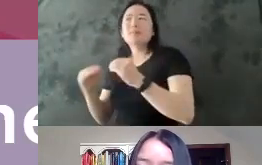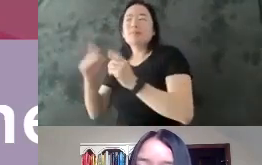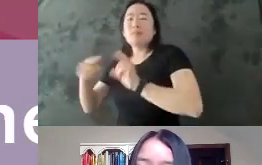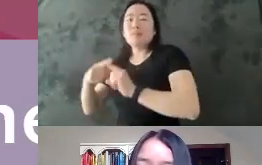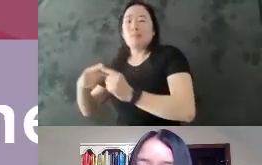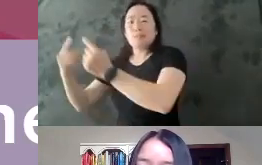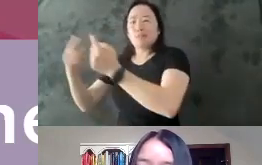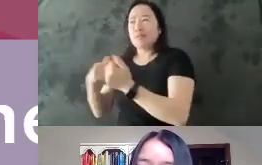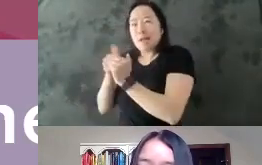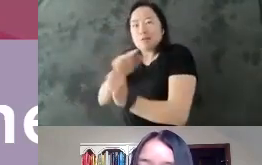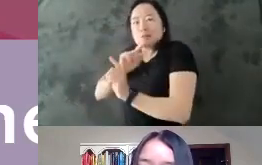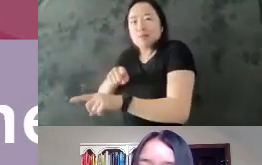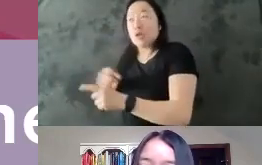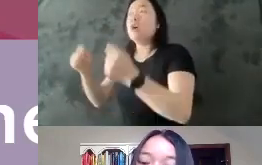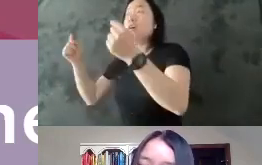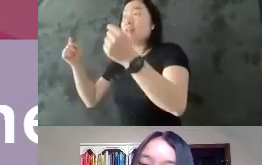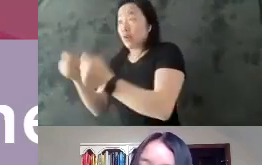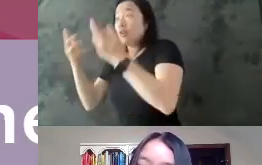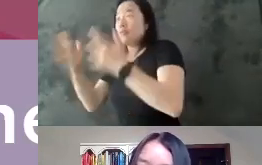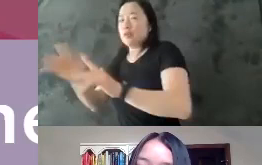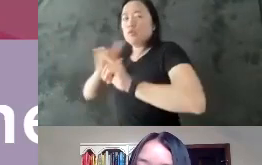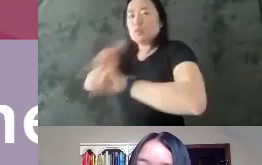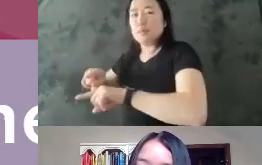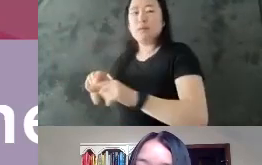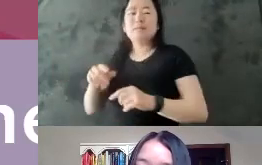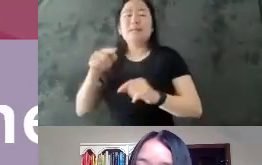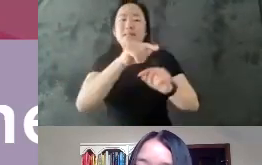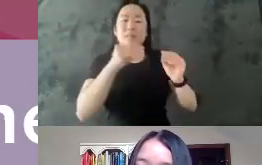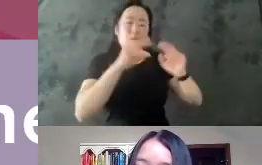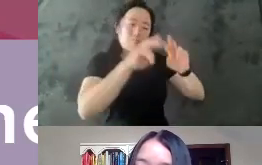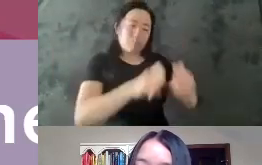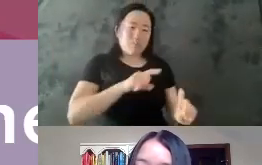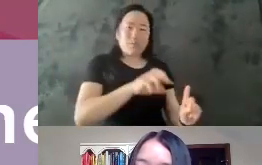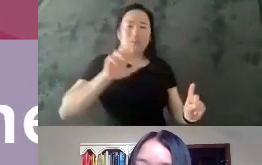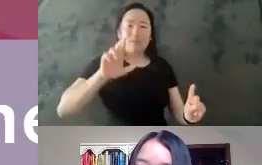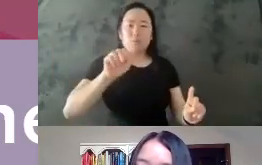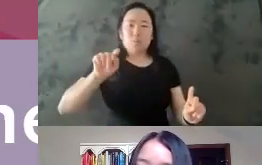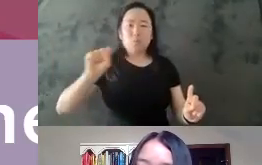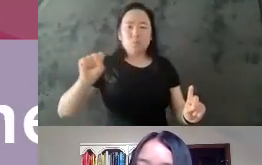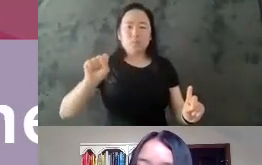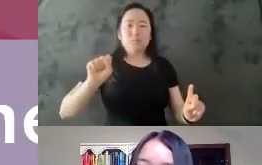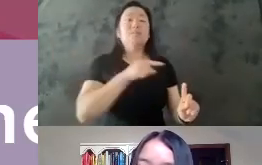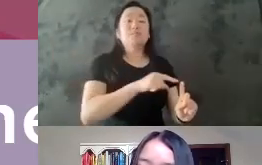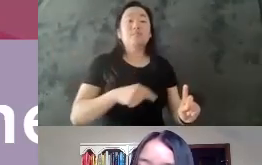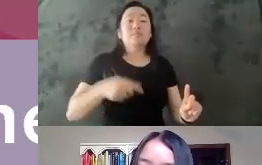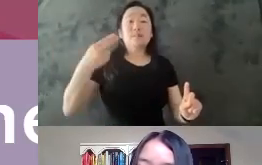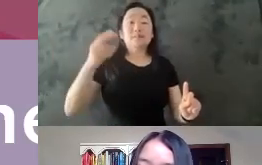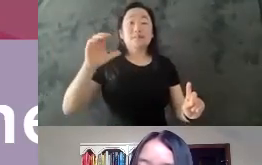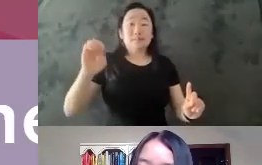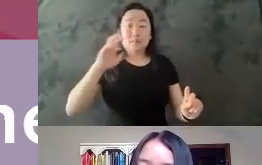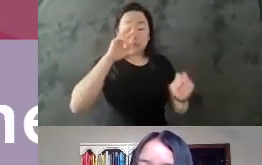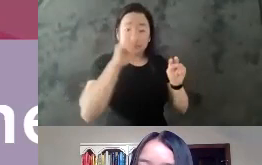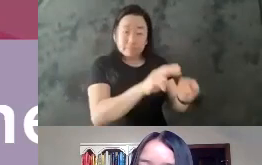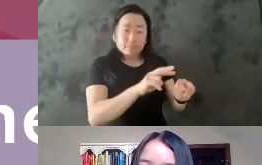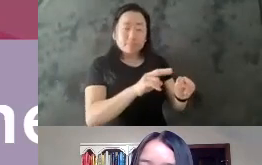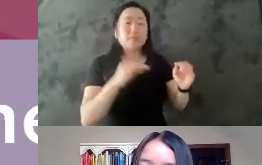at what are the roots of that trauma. So when we think about healing-centered engagement, it really is more